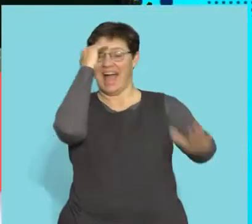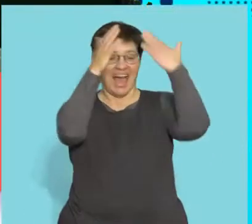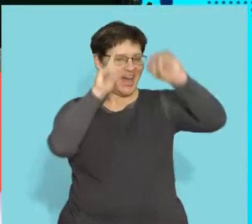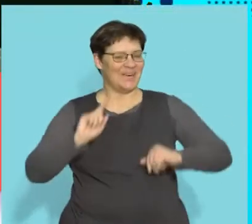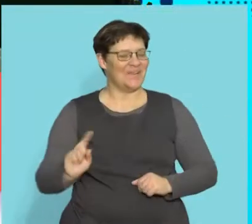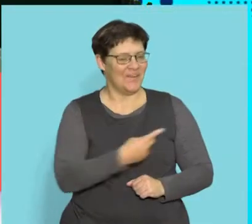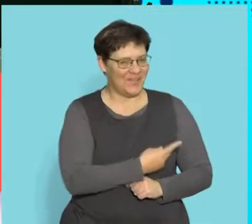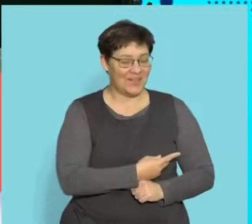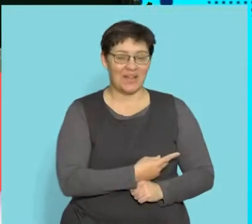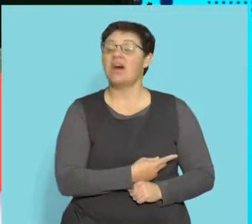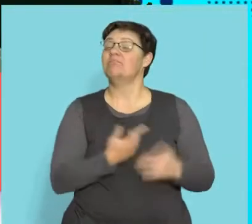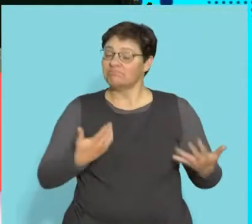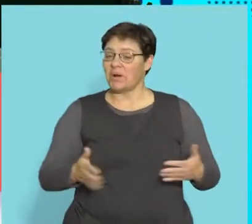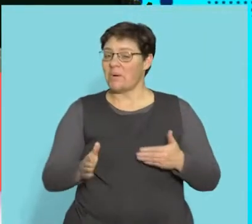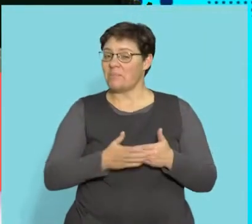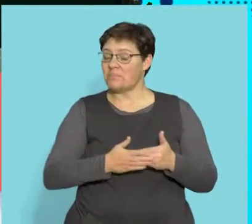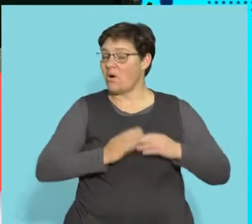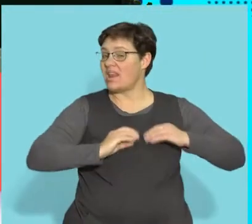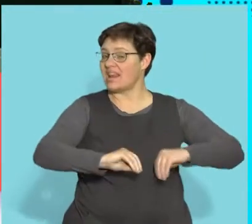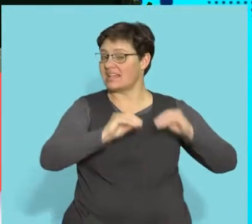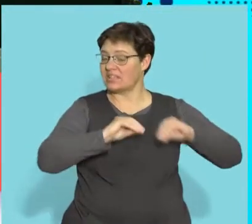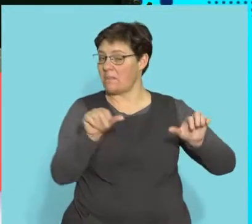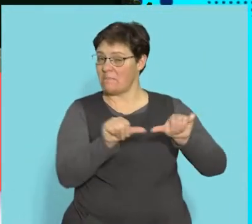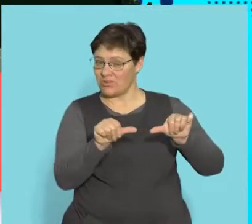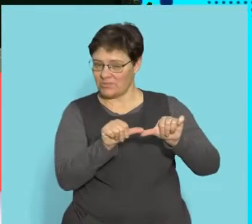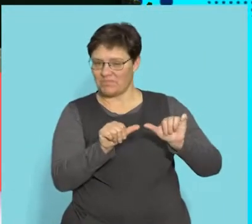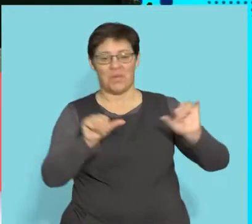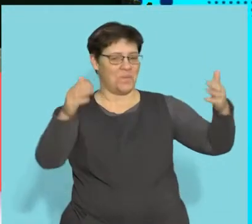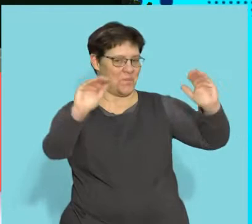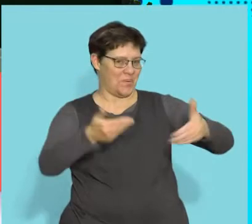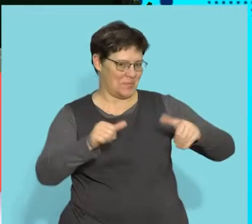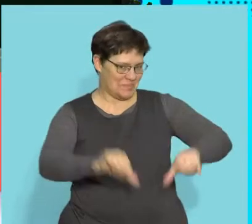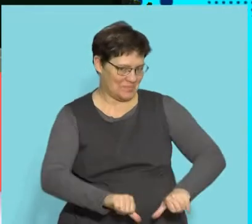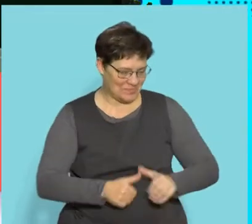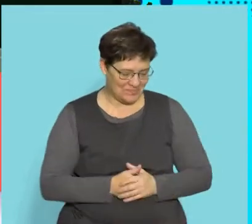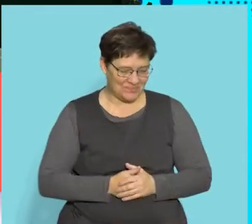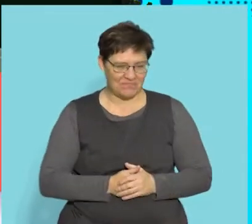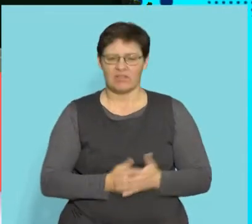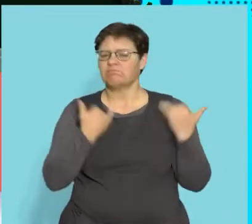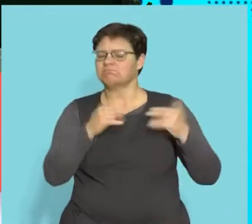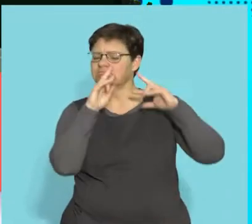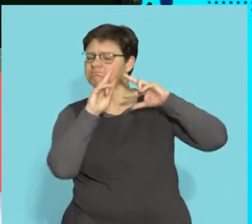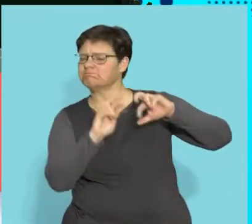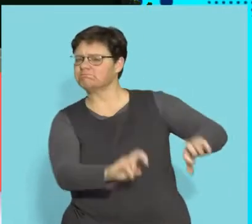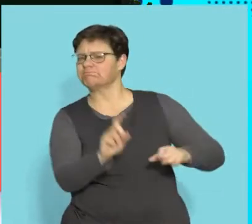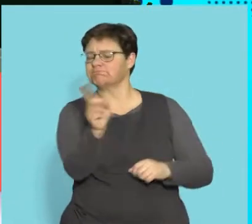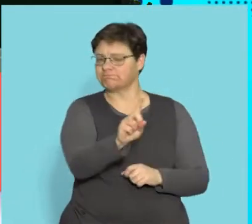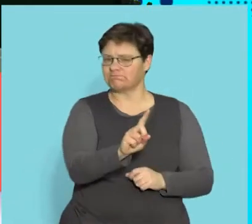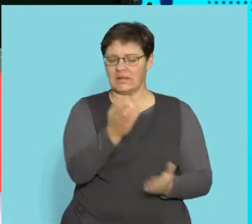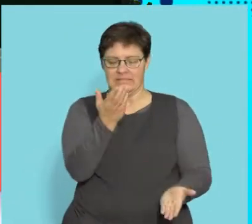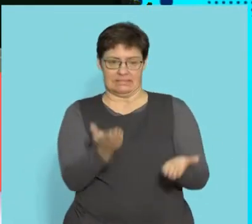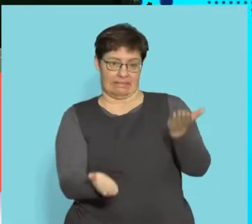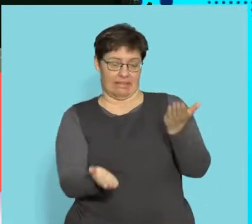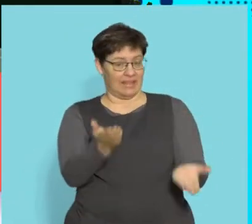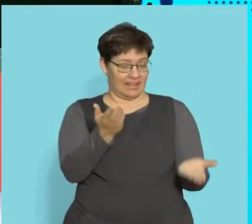Hello everyone, welcome back to another lesson on measurement. Today we are going to be exploring